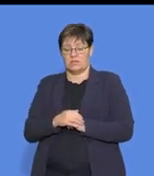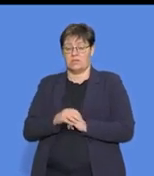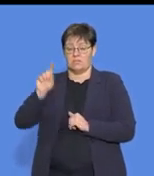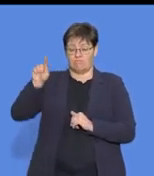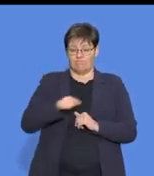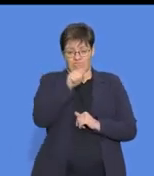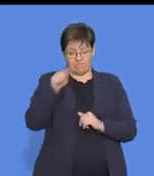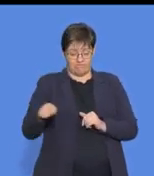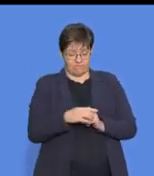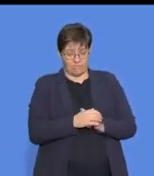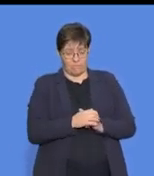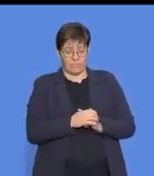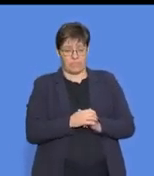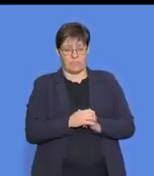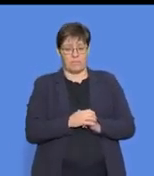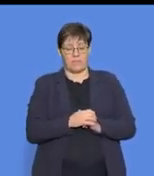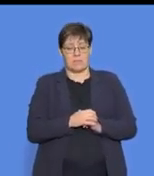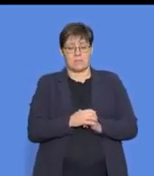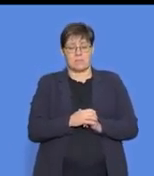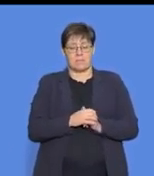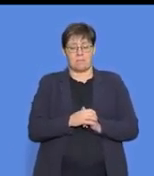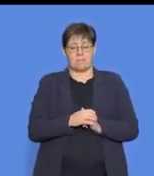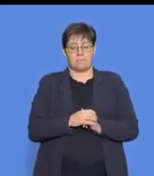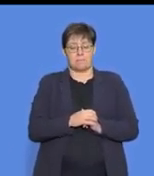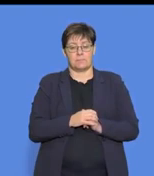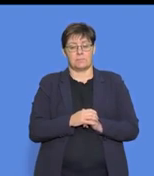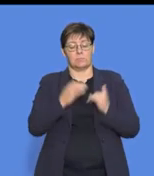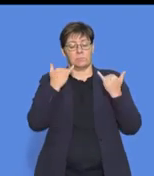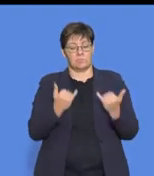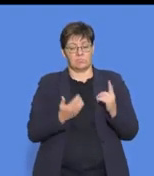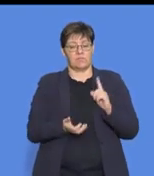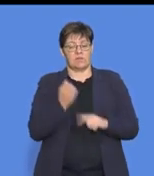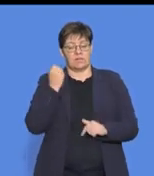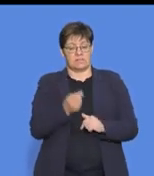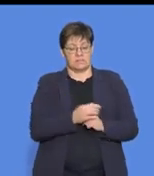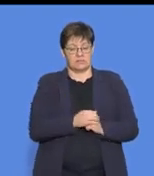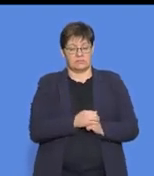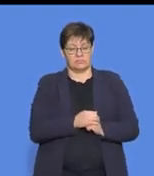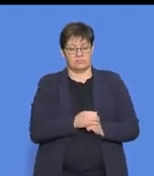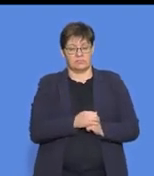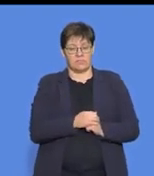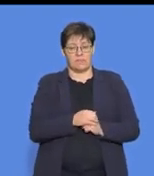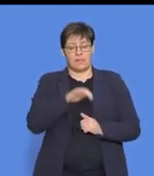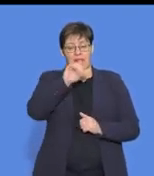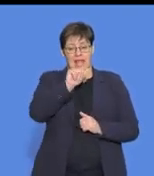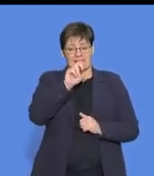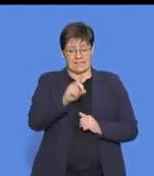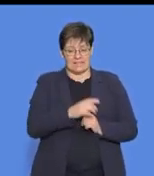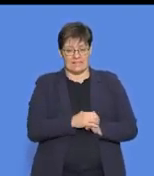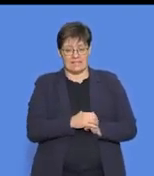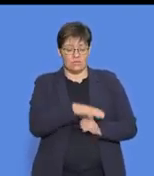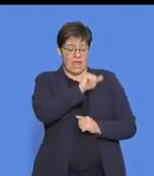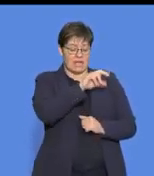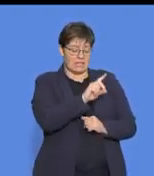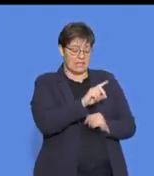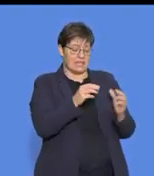become the co-ratio of its complement, so cos of alpha. Okay, and now we're going to find, they want us to find AD,